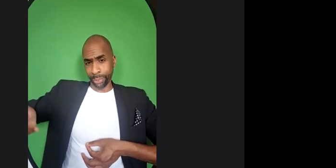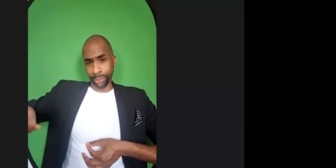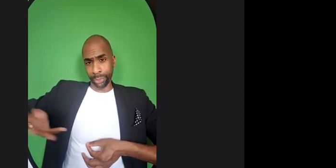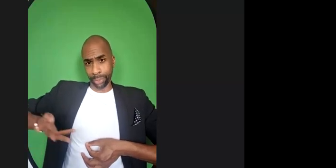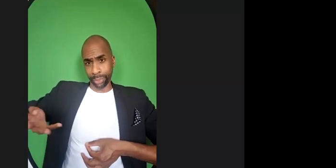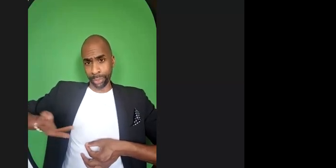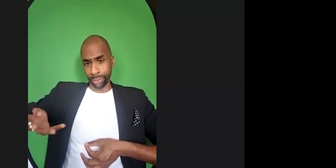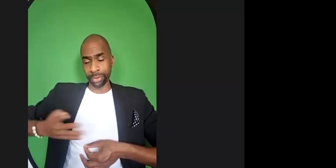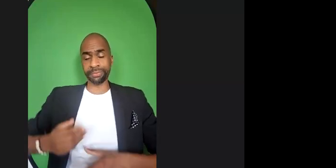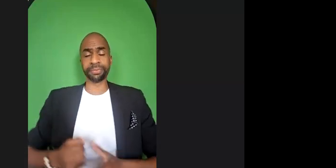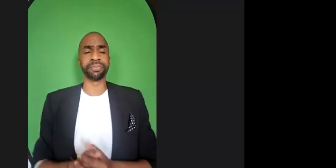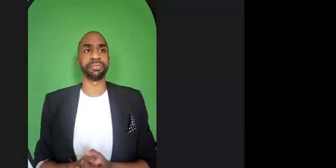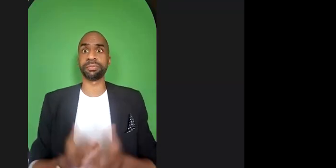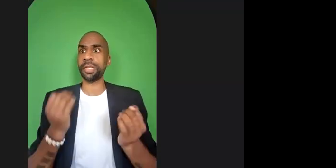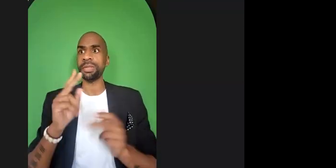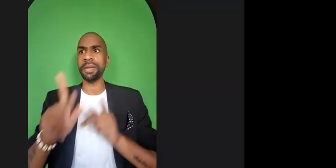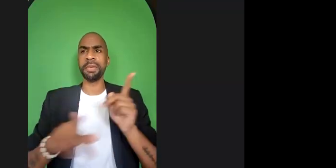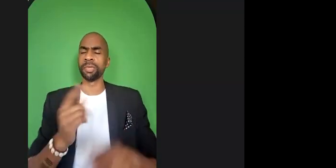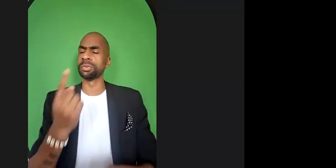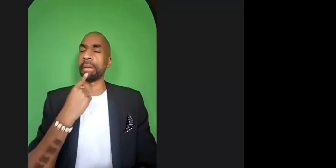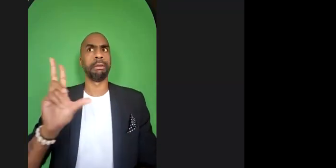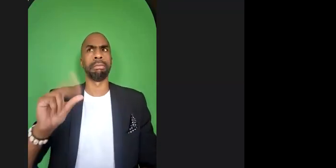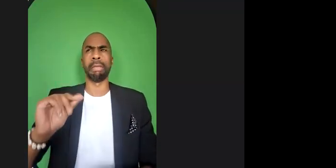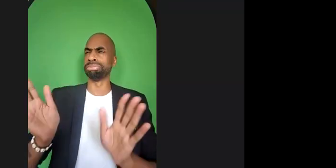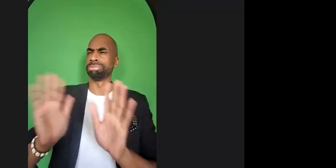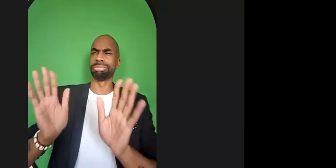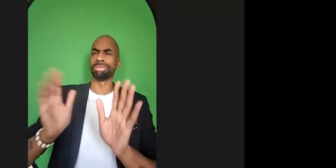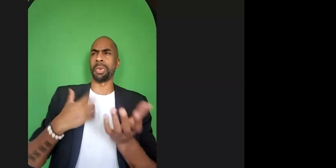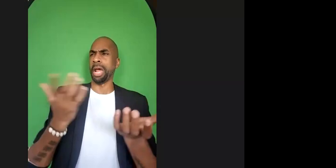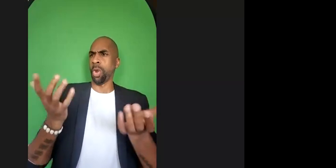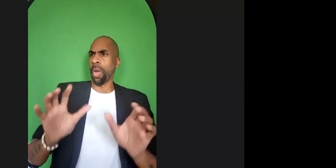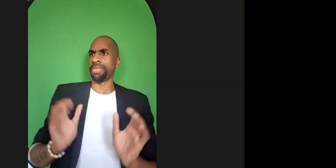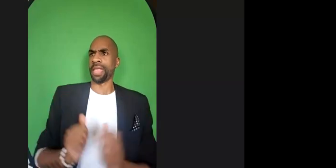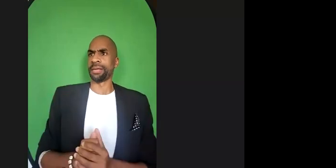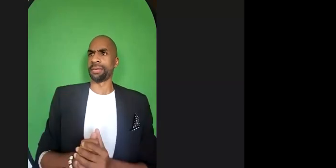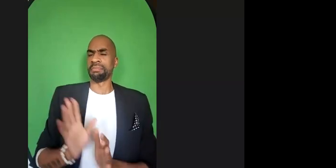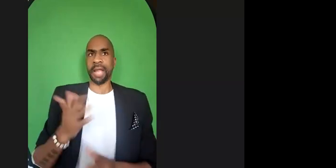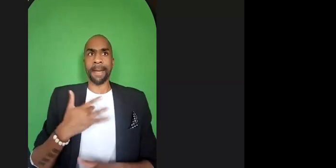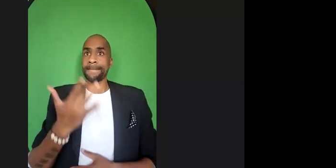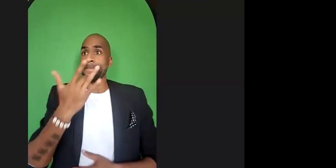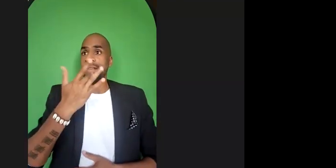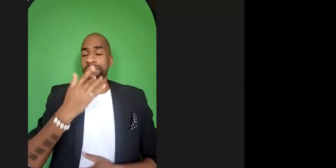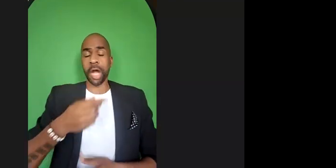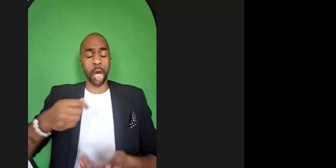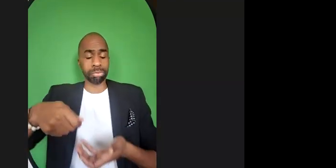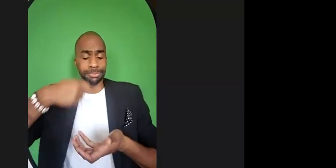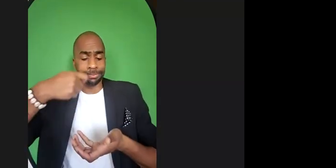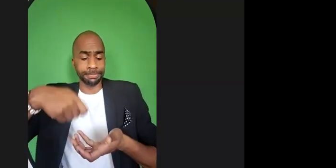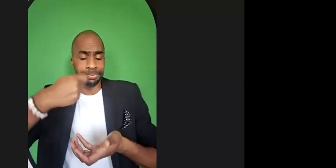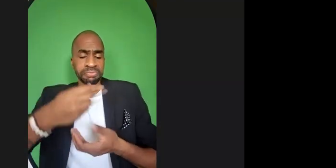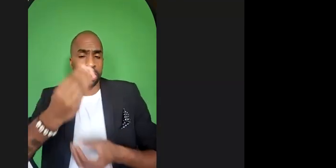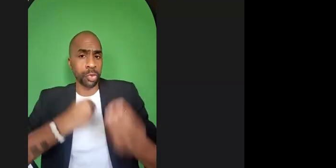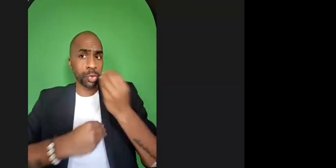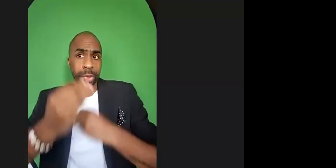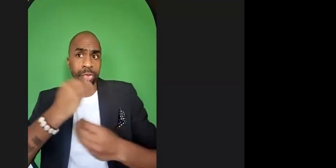really unappealing, or because they want to be able to continue to eat, as it's a great source of pleasure for most of us. But